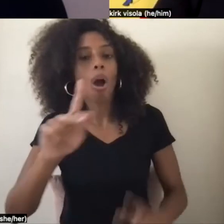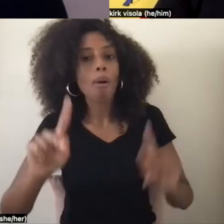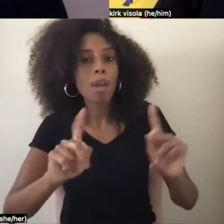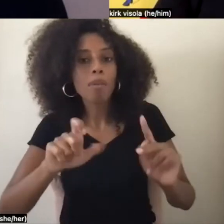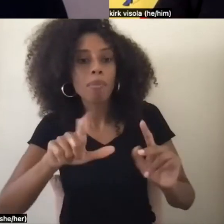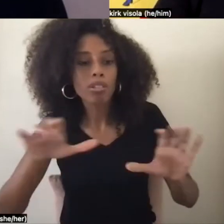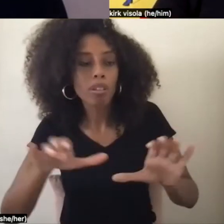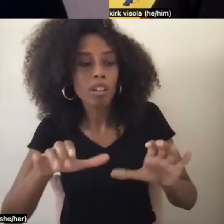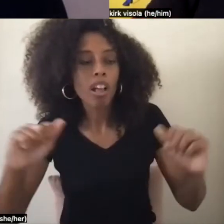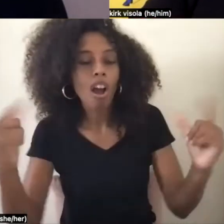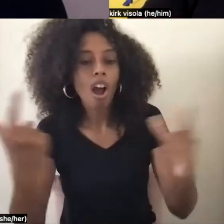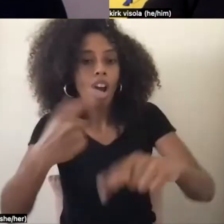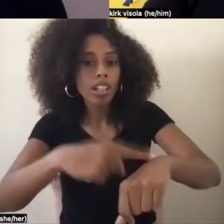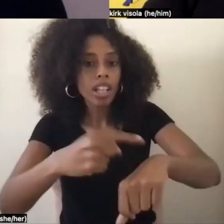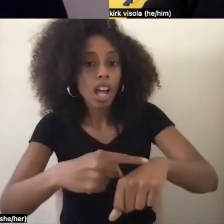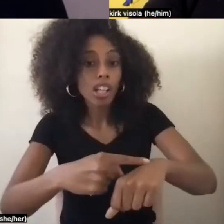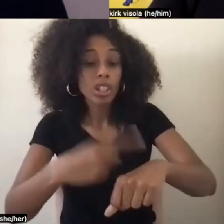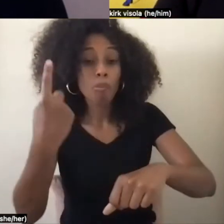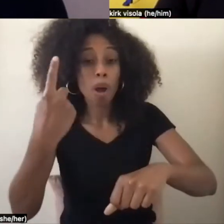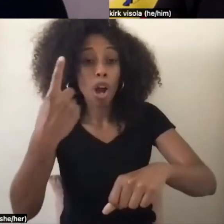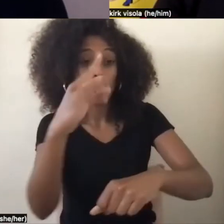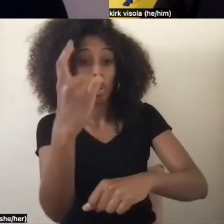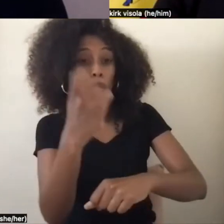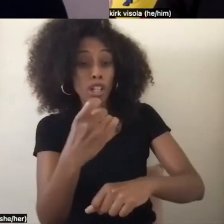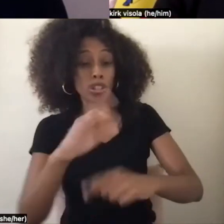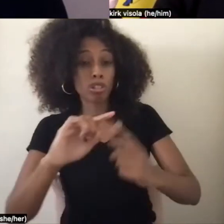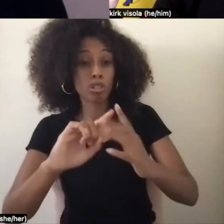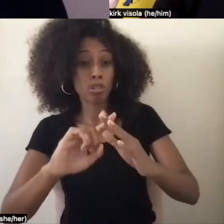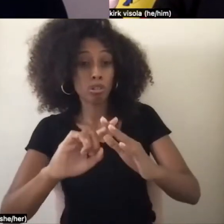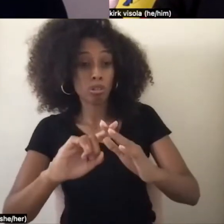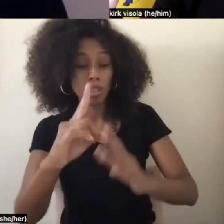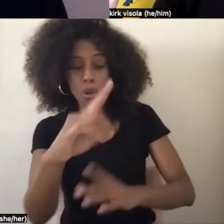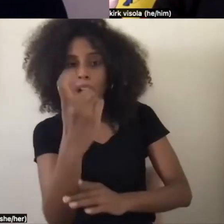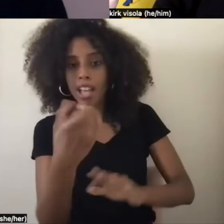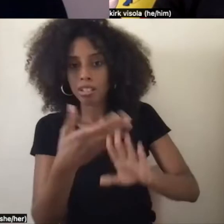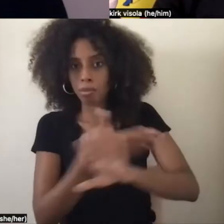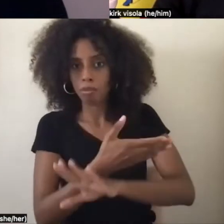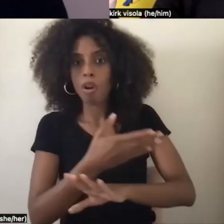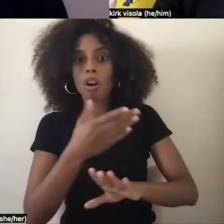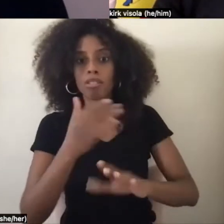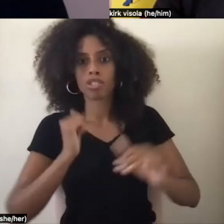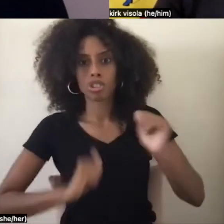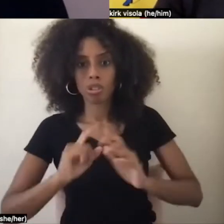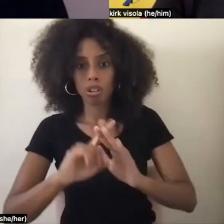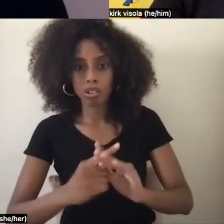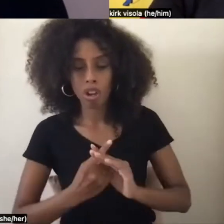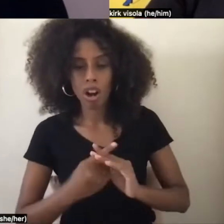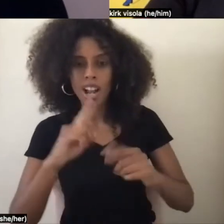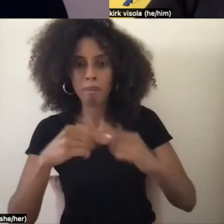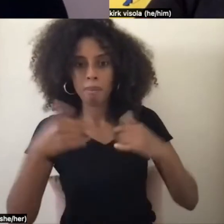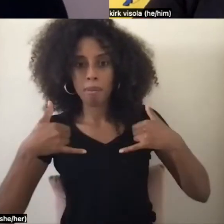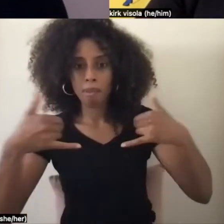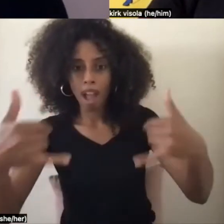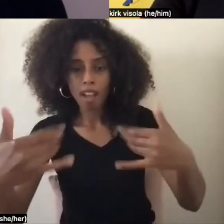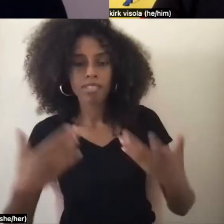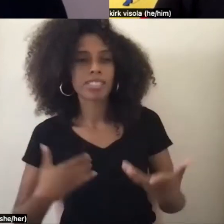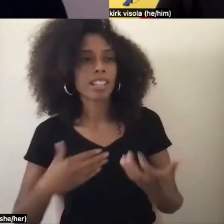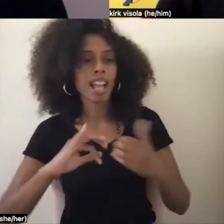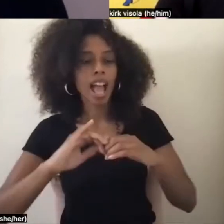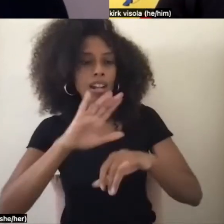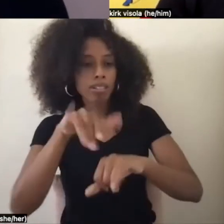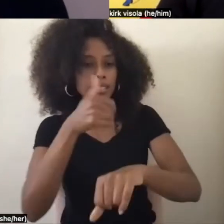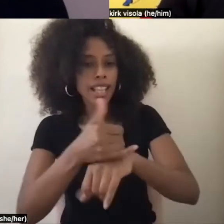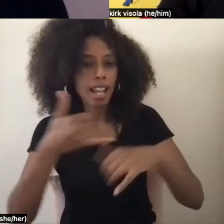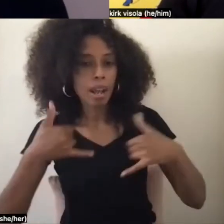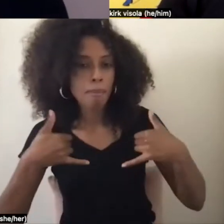prelim questions you asked about speaking towards boundaries was, you know, how do you set boundaries? And for